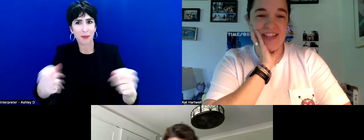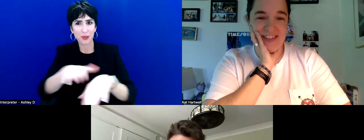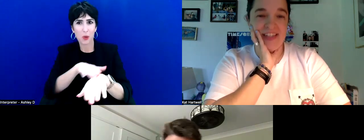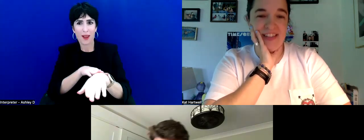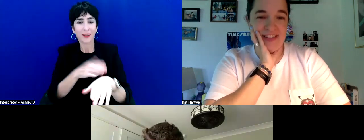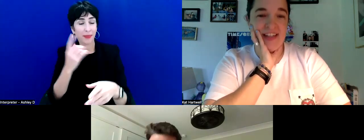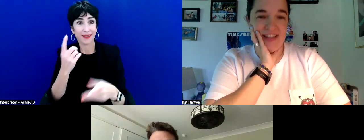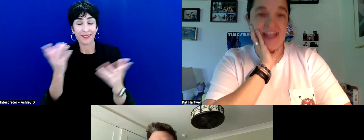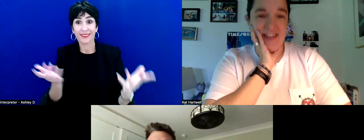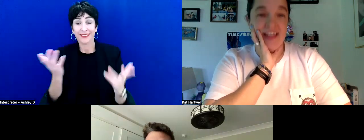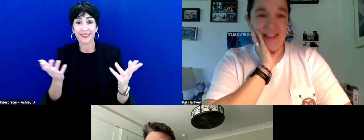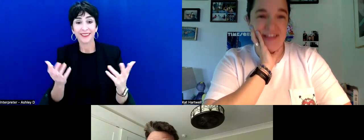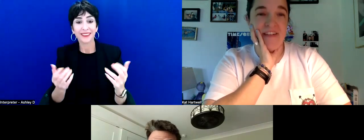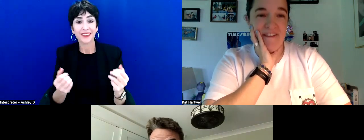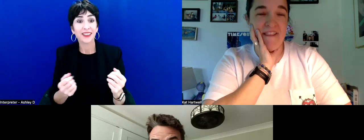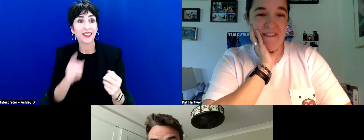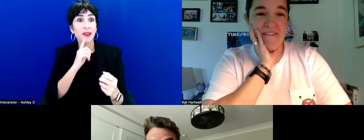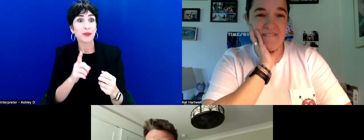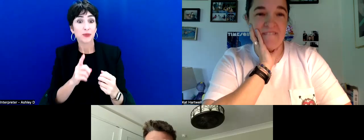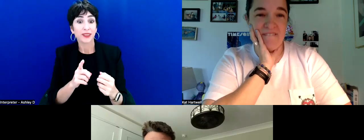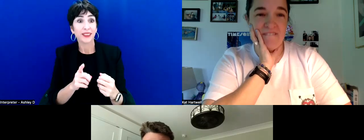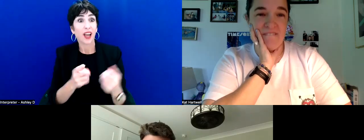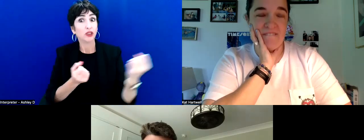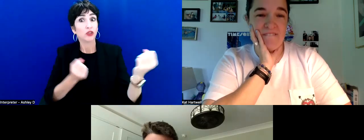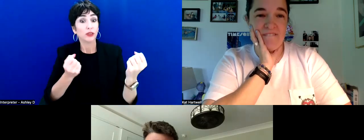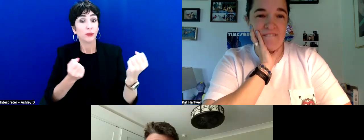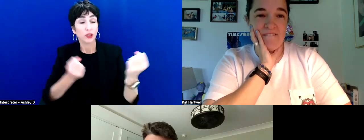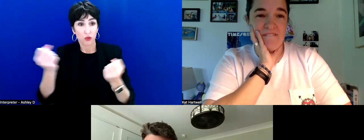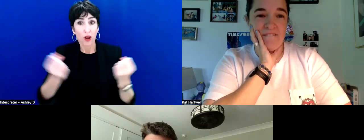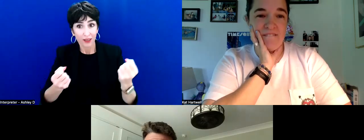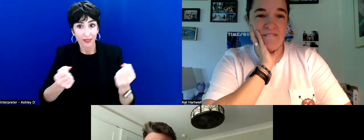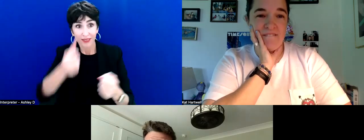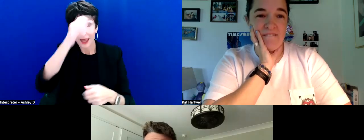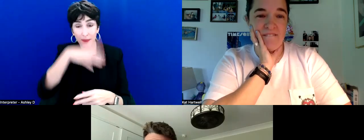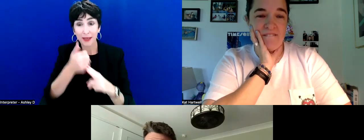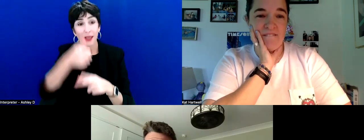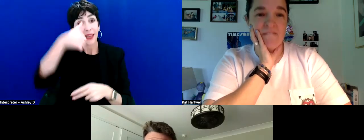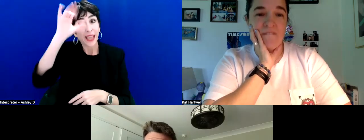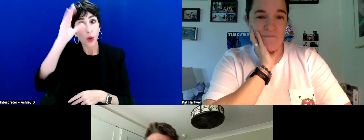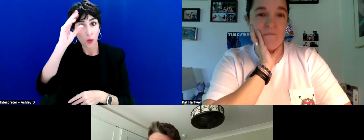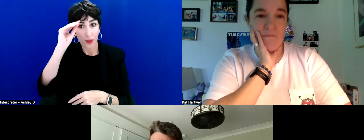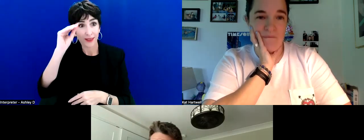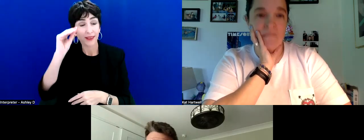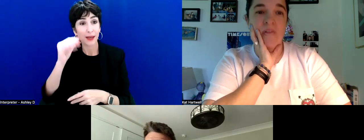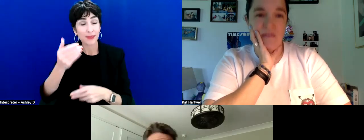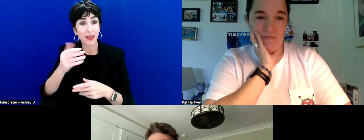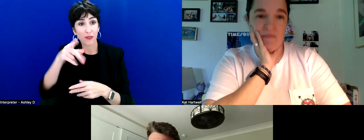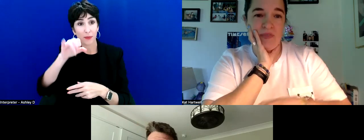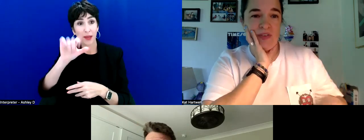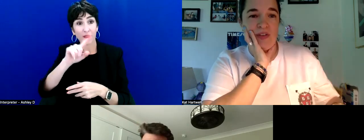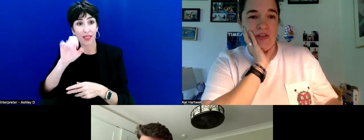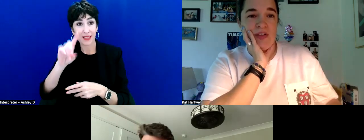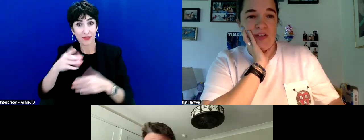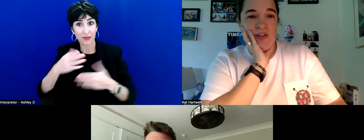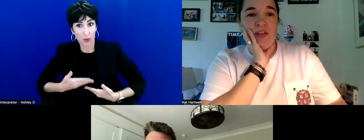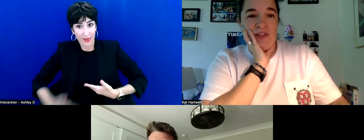like, and it was an actual truck of a gentleman who is a cowboy and who was paralyzed from the waist down. So I drove his truck and his